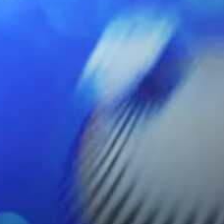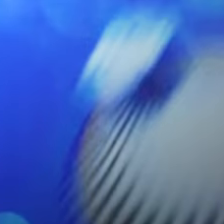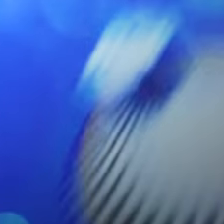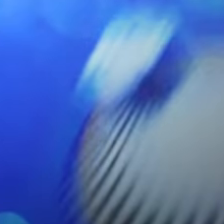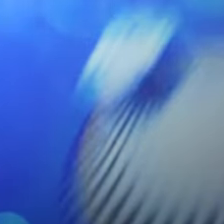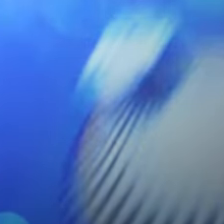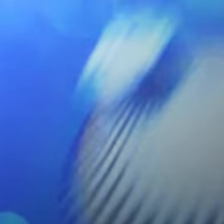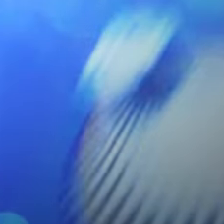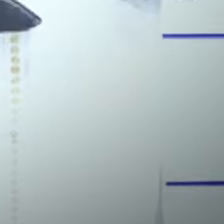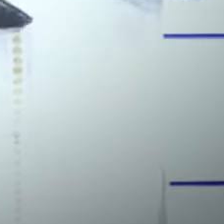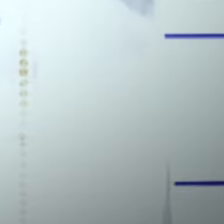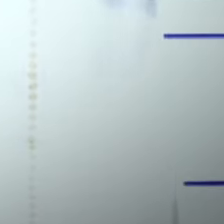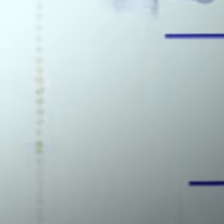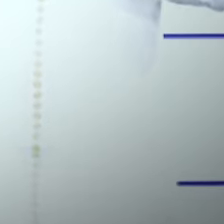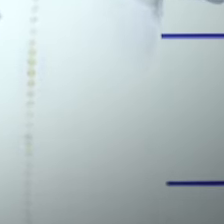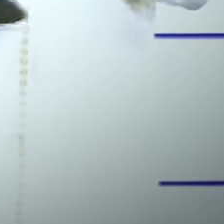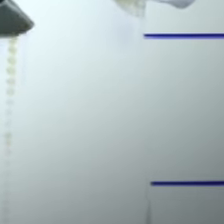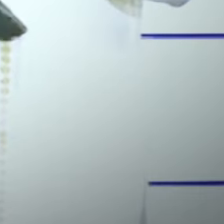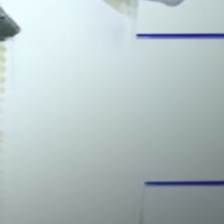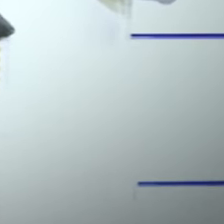adopted as children of God.